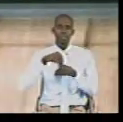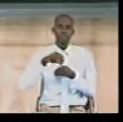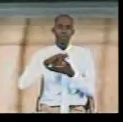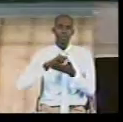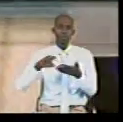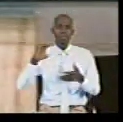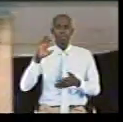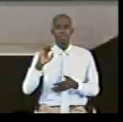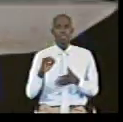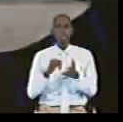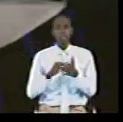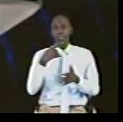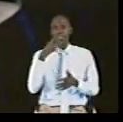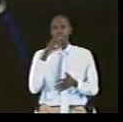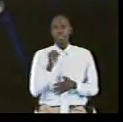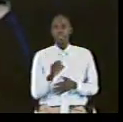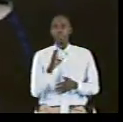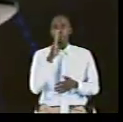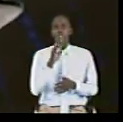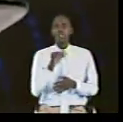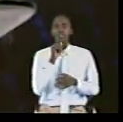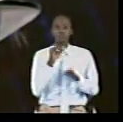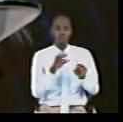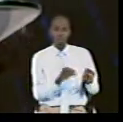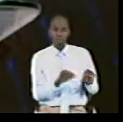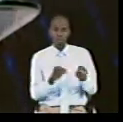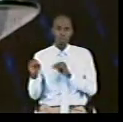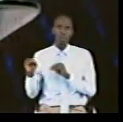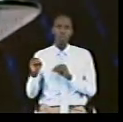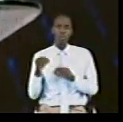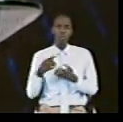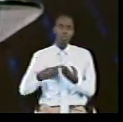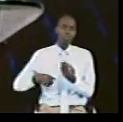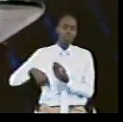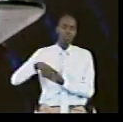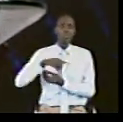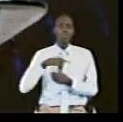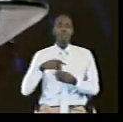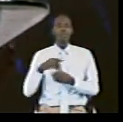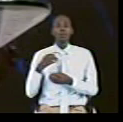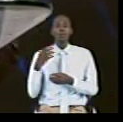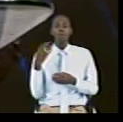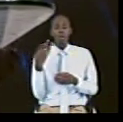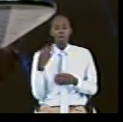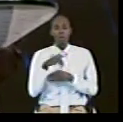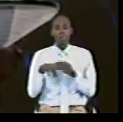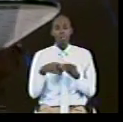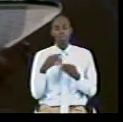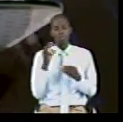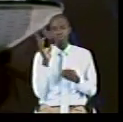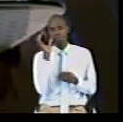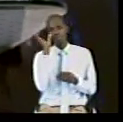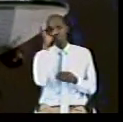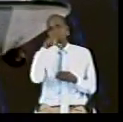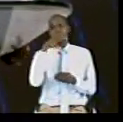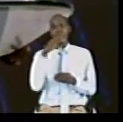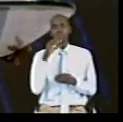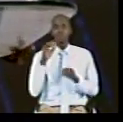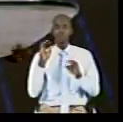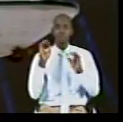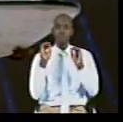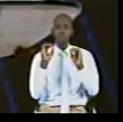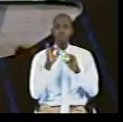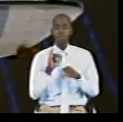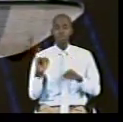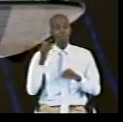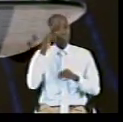says, be not carried about with divers and strange doctrines. For it is a good